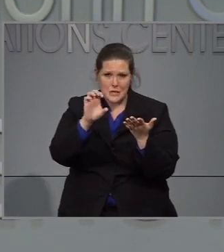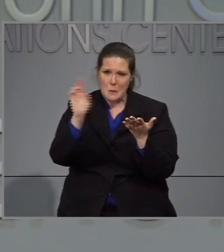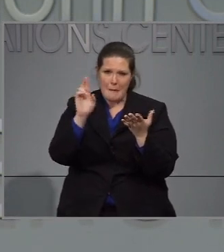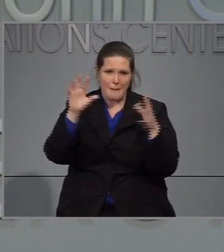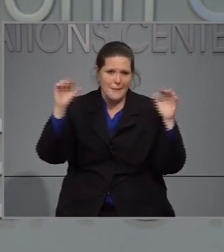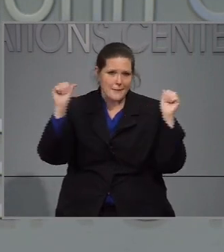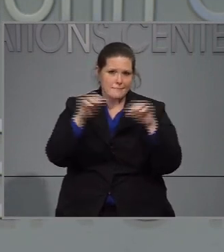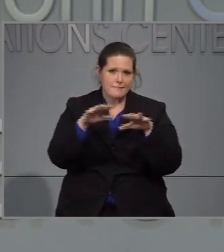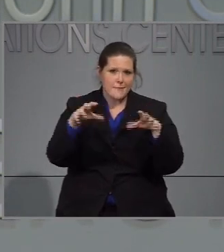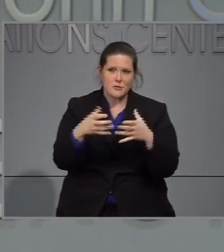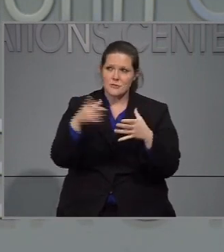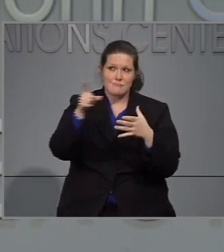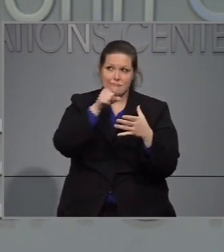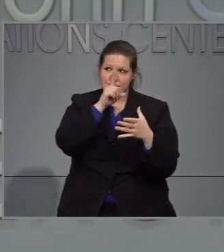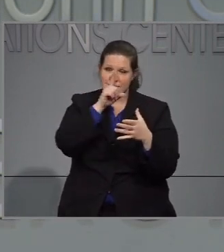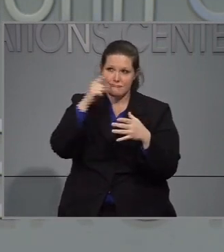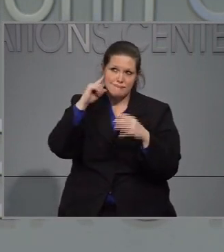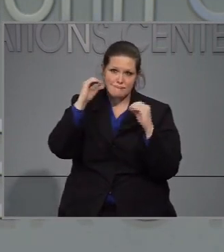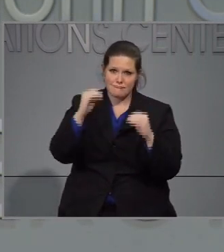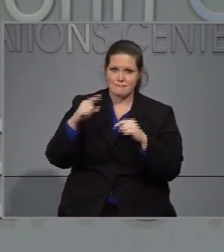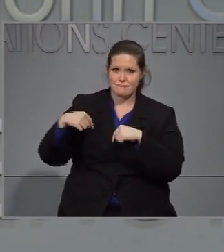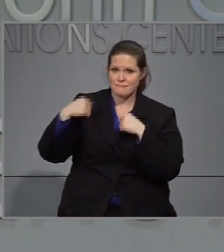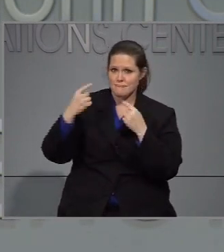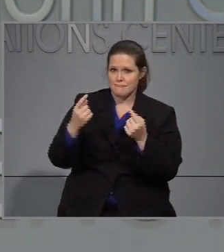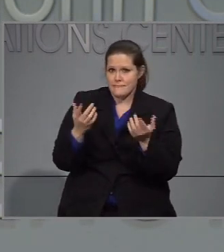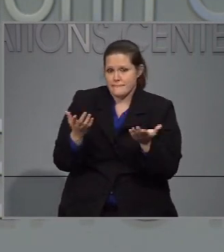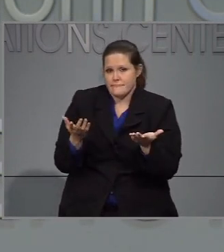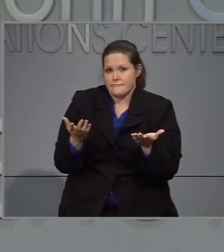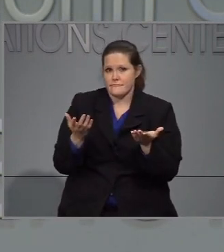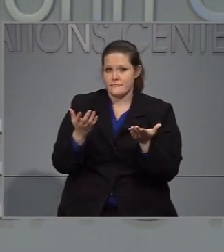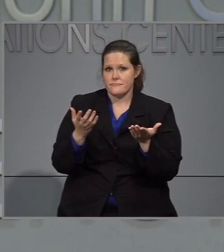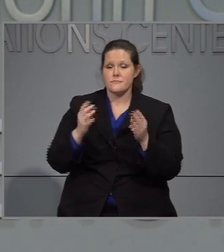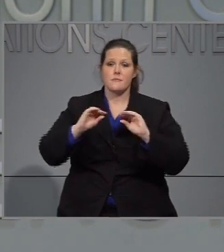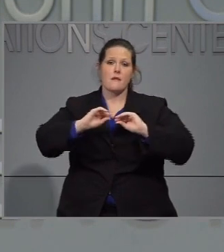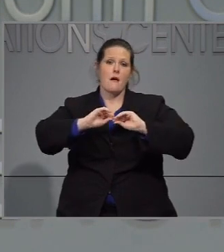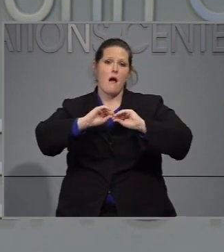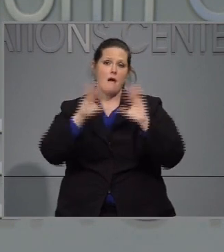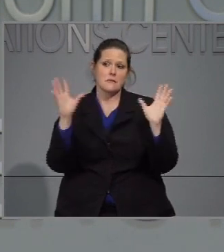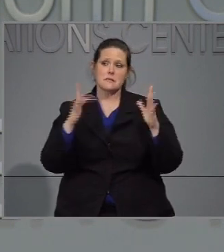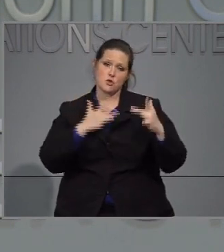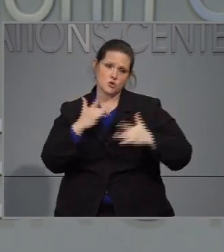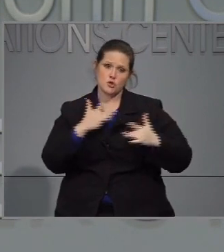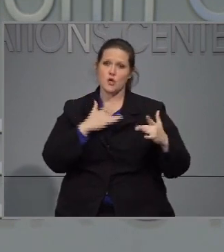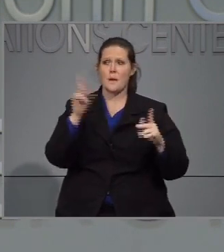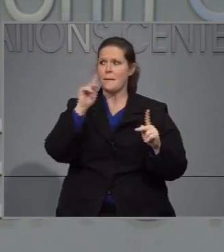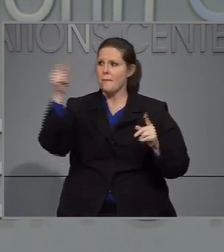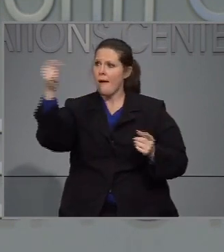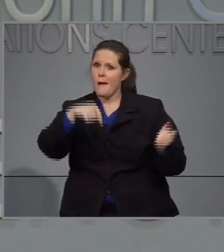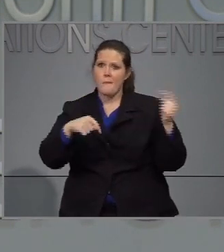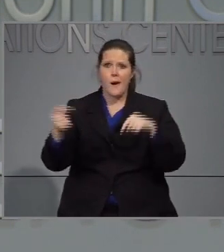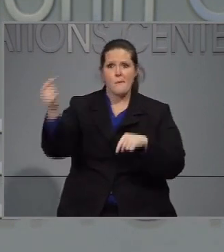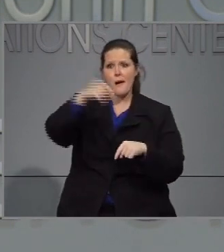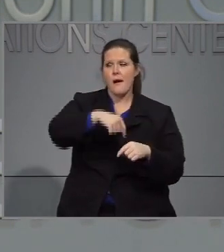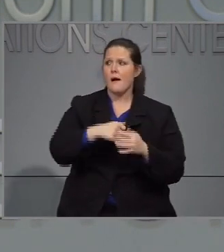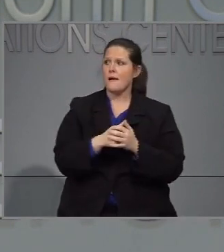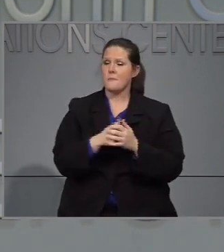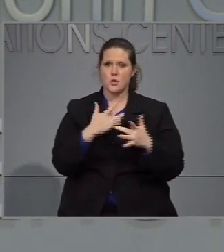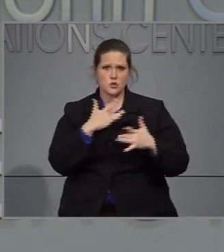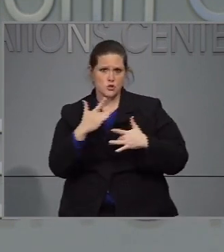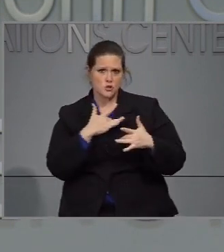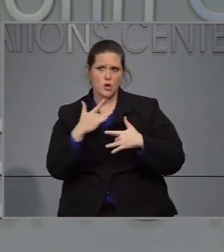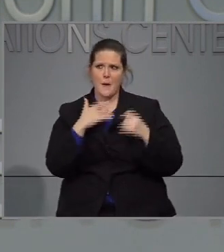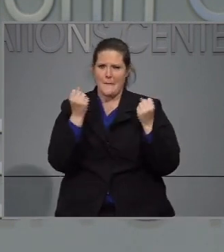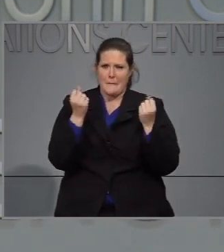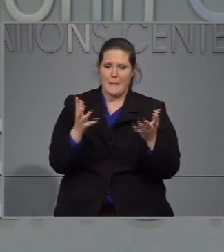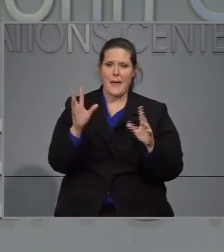this. Yes, obviously, we'd have concerns about people coming in and about a large crowd, but we'll continue